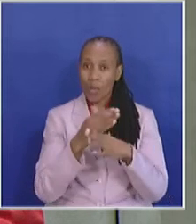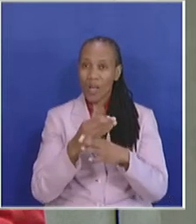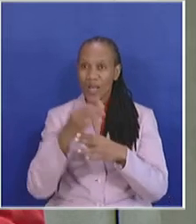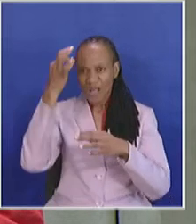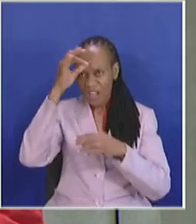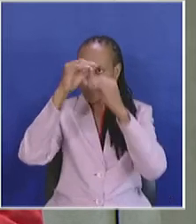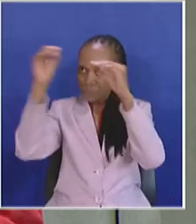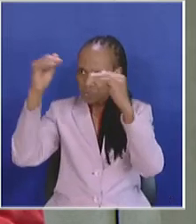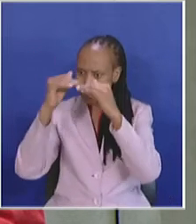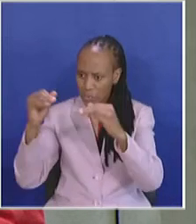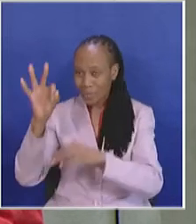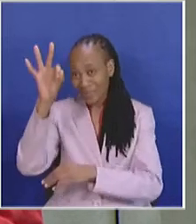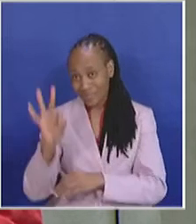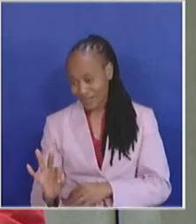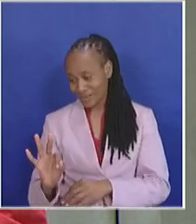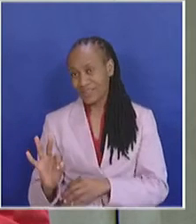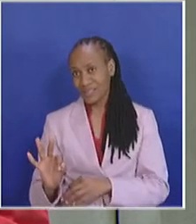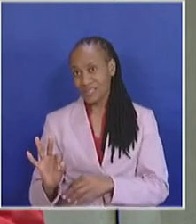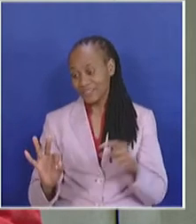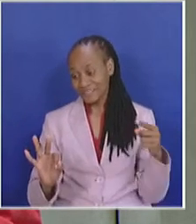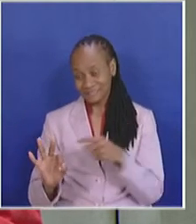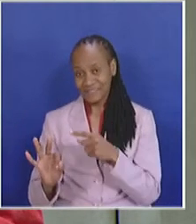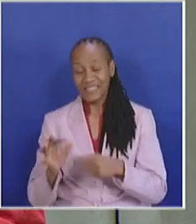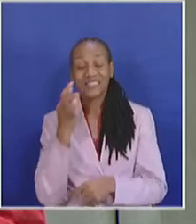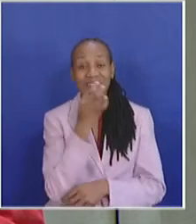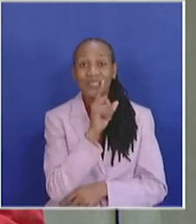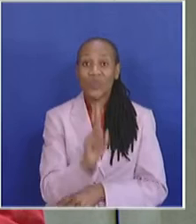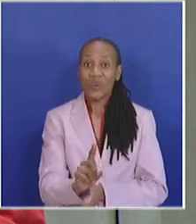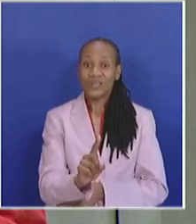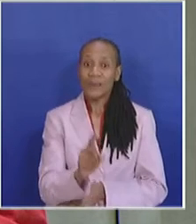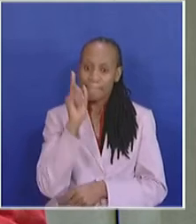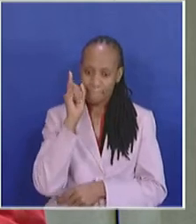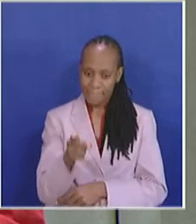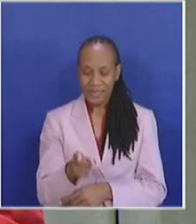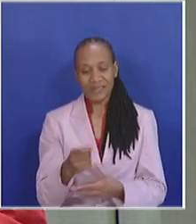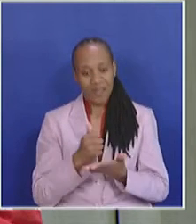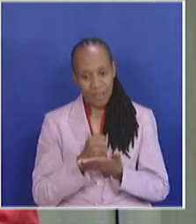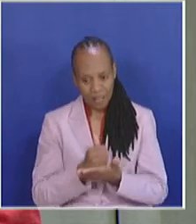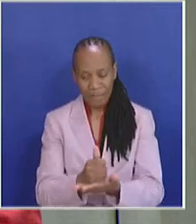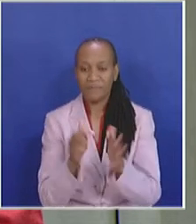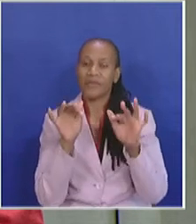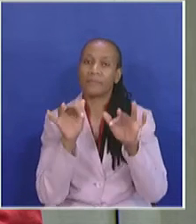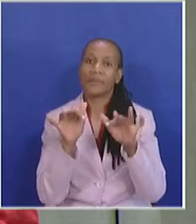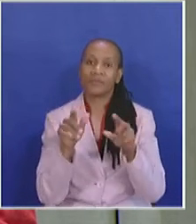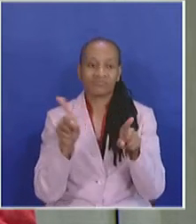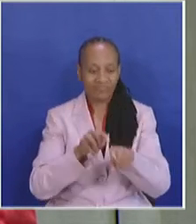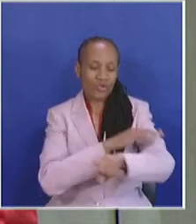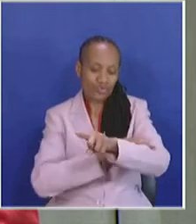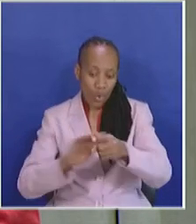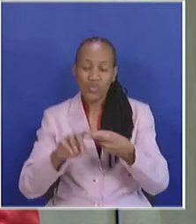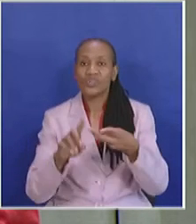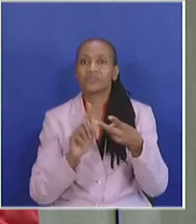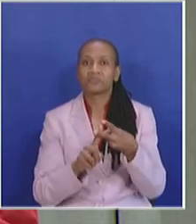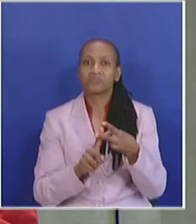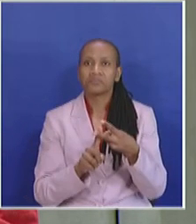of government is mandated to provide its people with basic infrastructure such as roads.